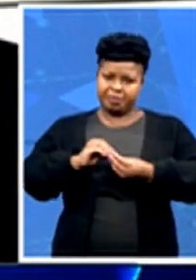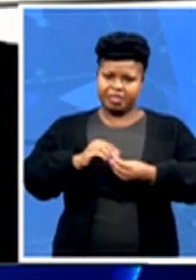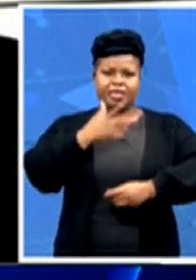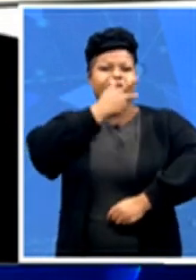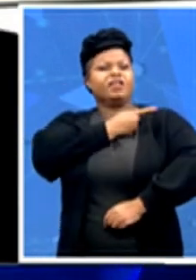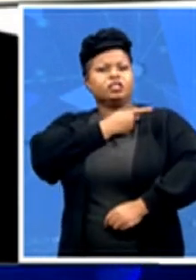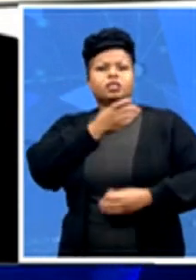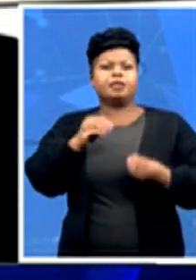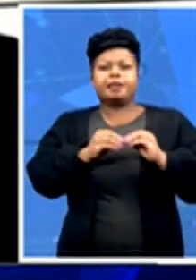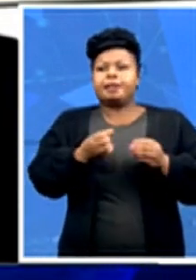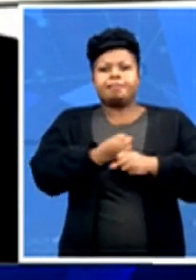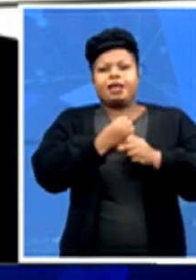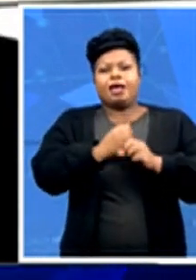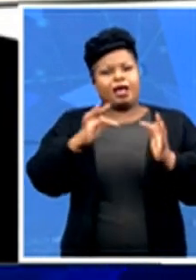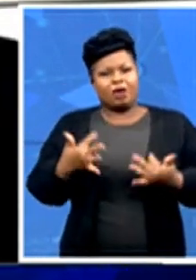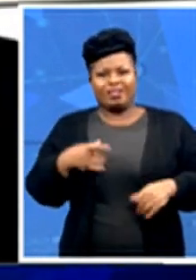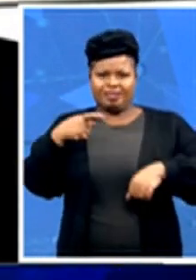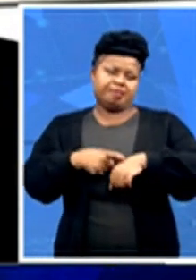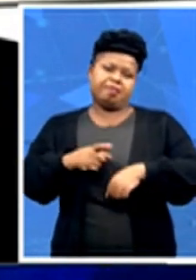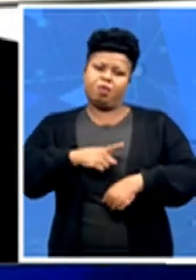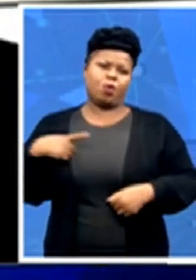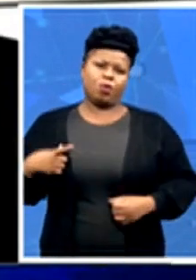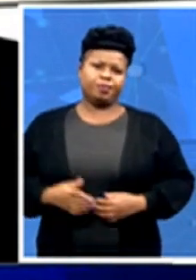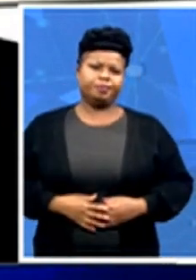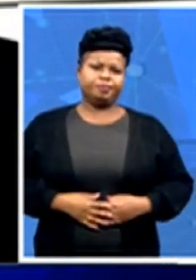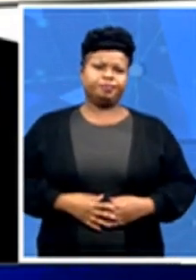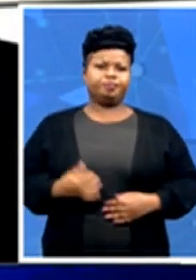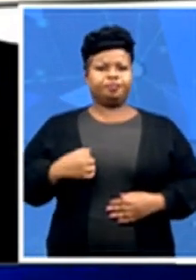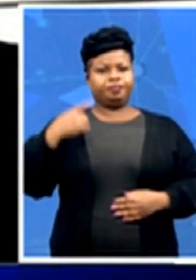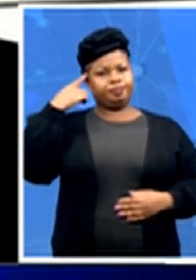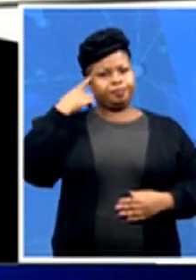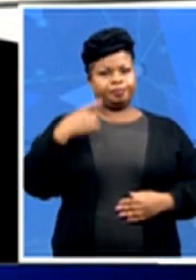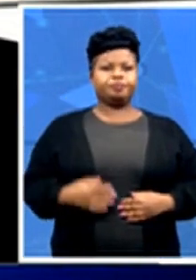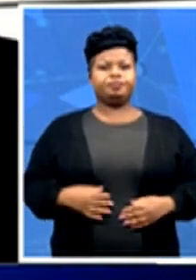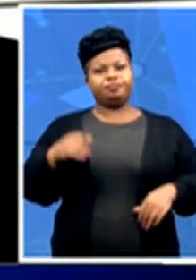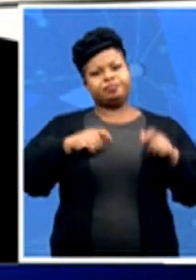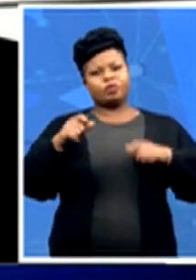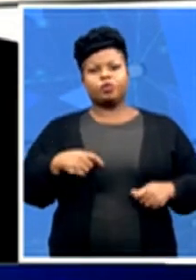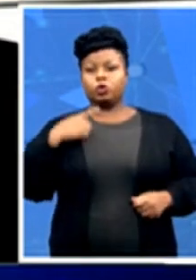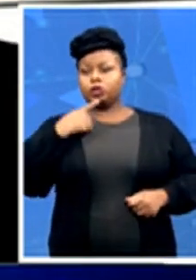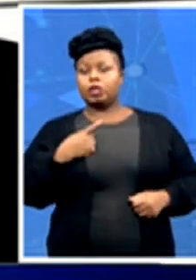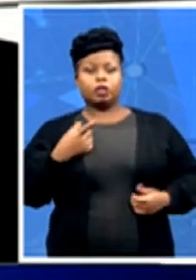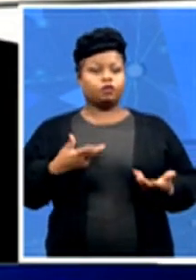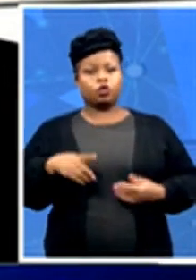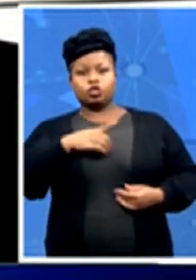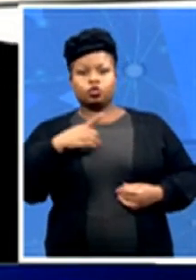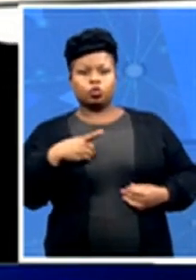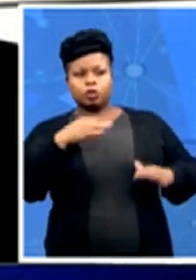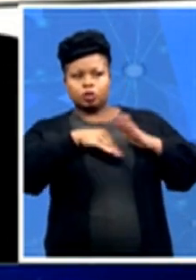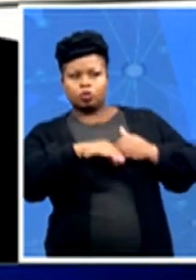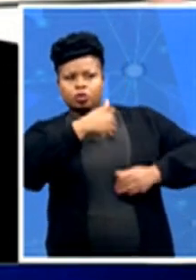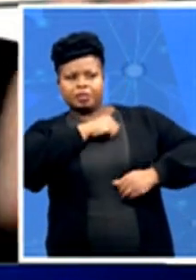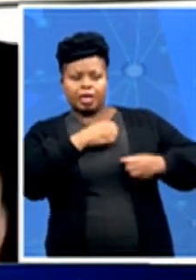it took. I think people have been saying, well, you did the clinical trials very quickly. And the answer to that is yes. The clinical trials were done